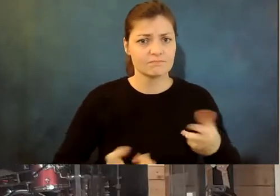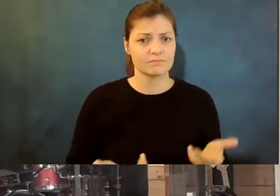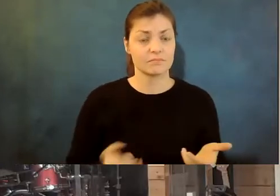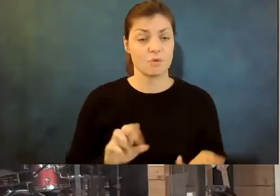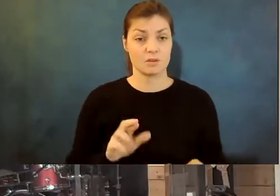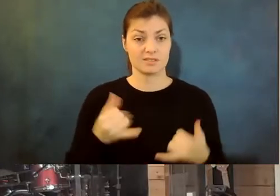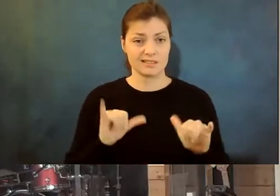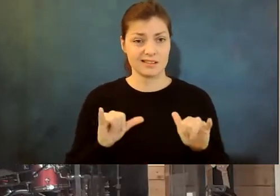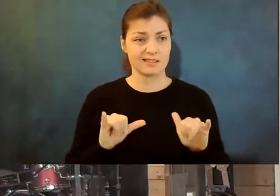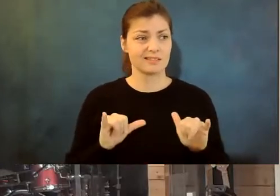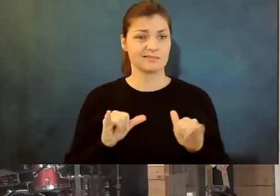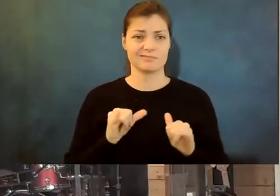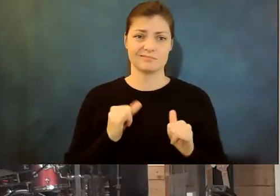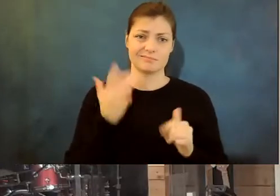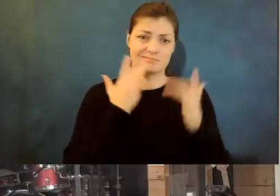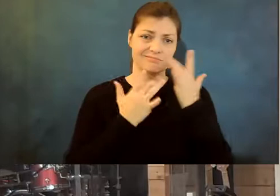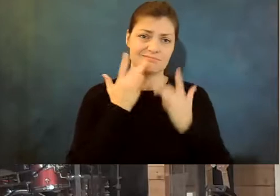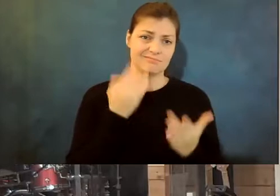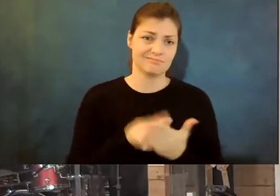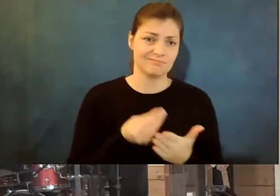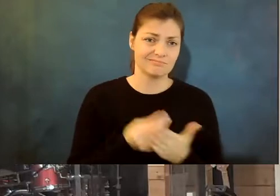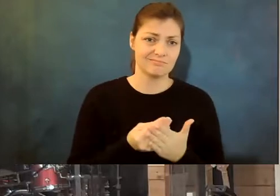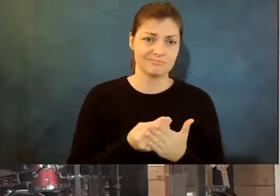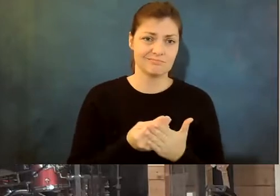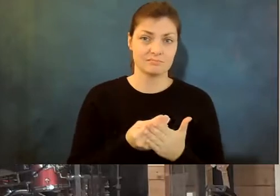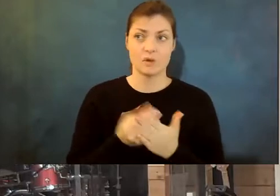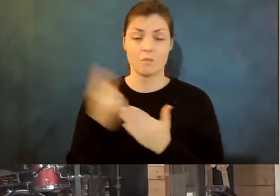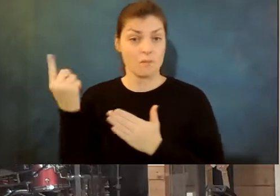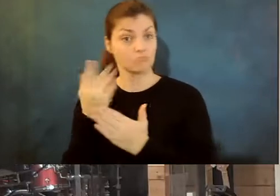Or you still struggled financially. Would God be enough?